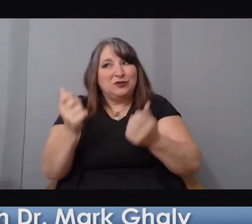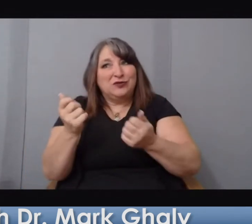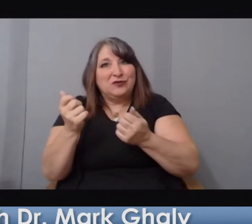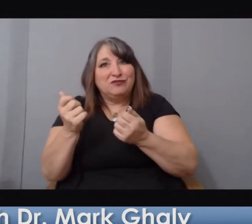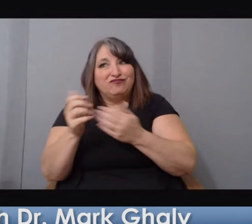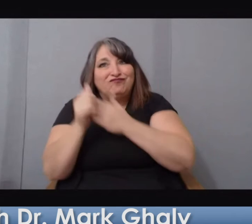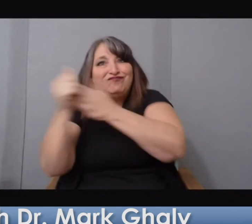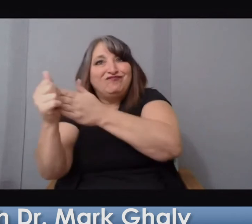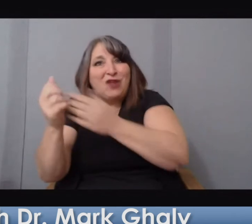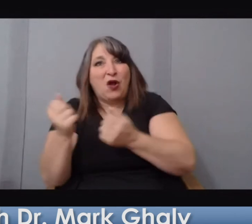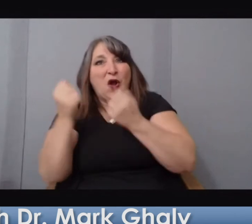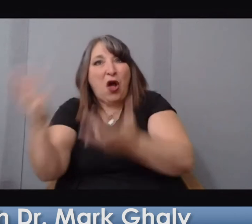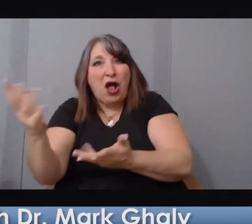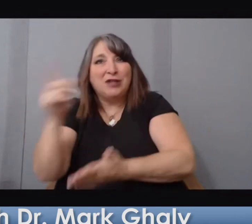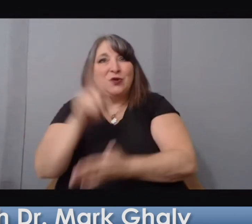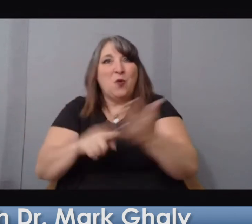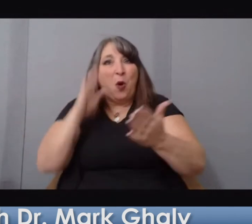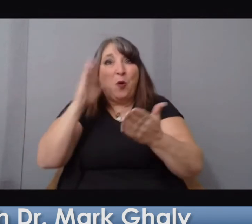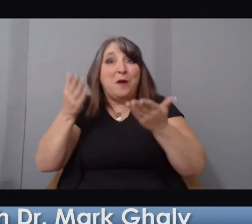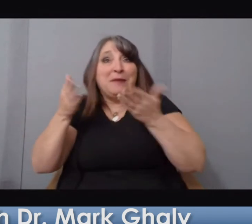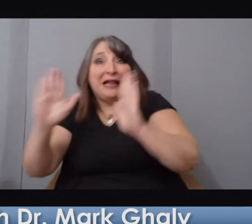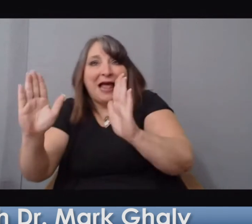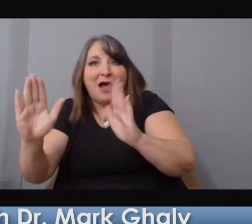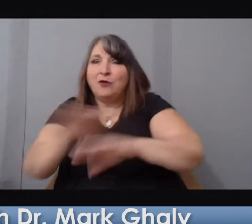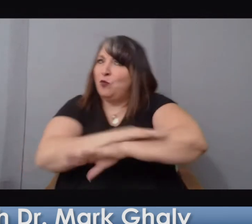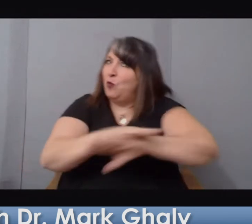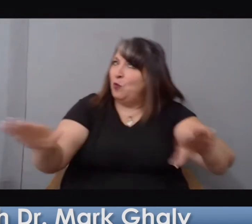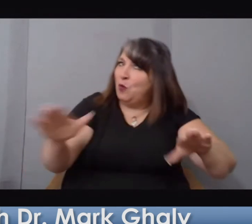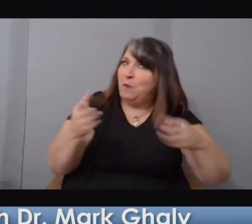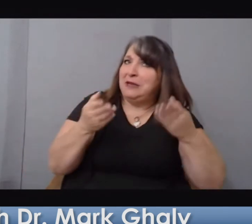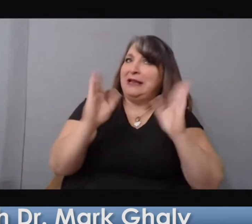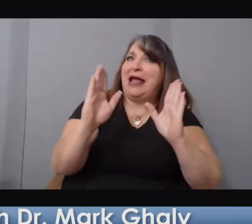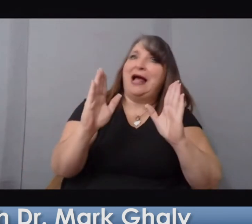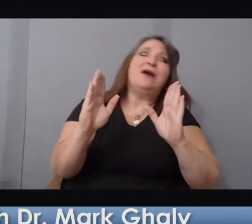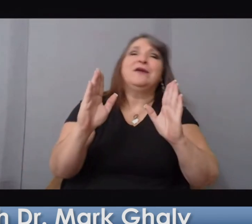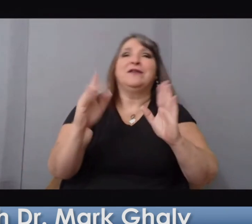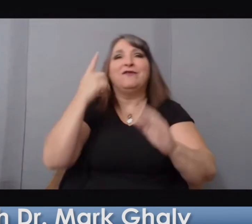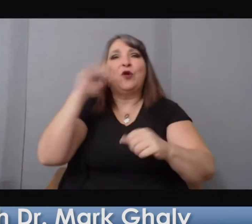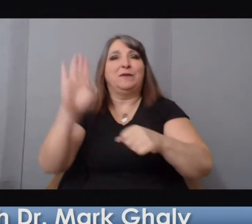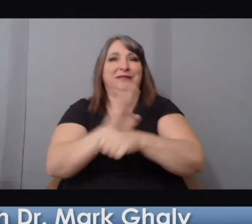sector perspective. Audrey Levokis, KCRA 3.